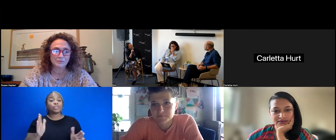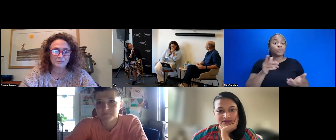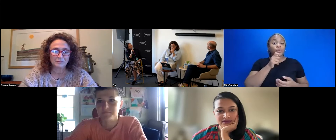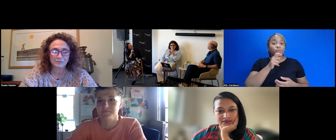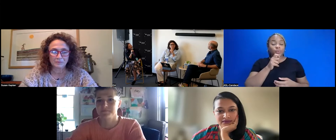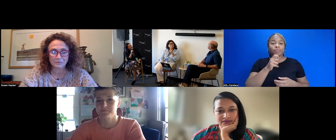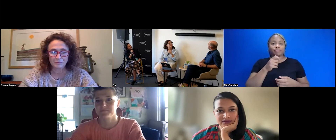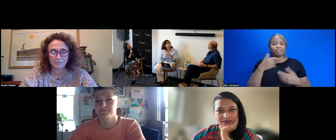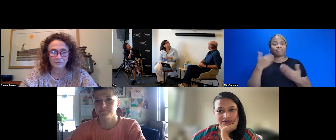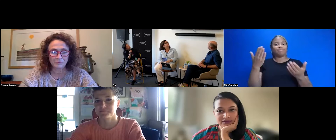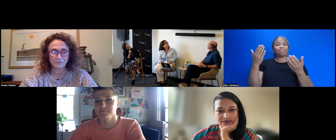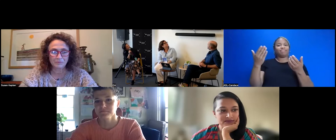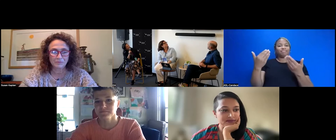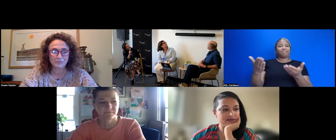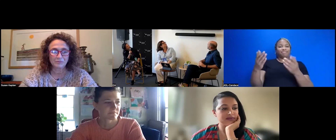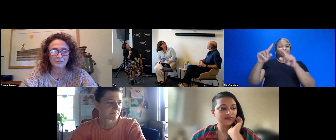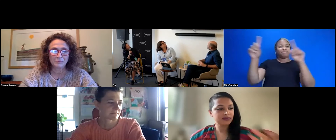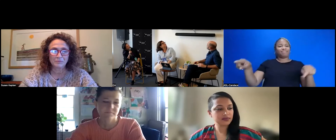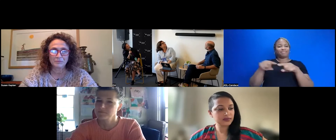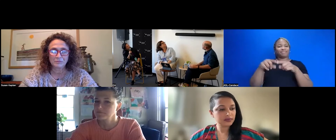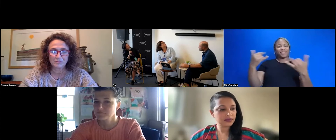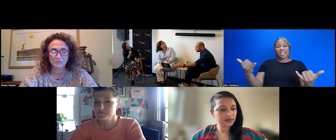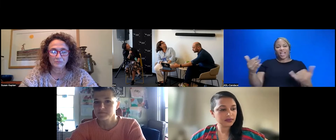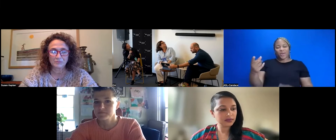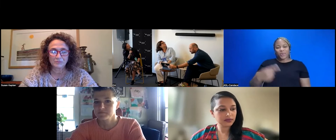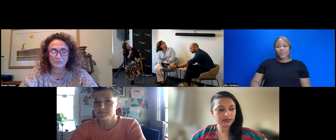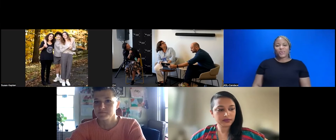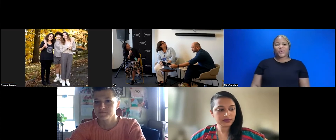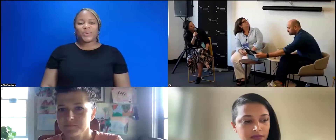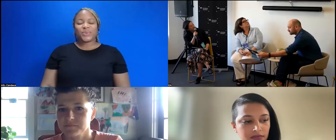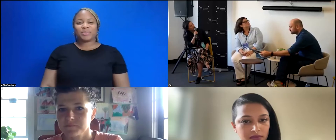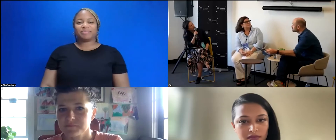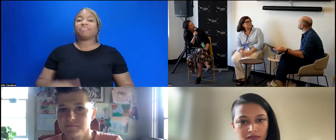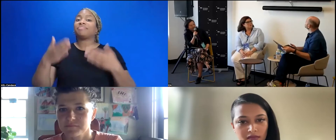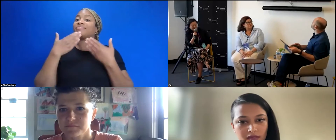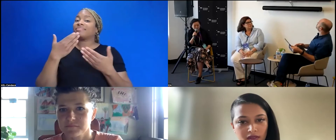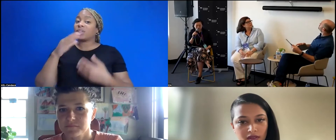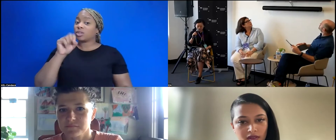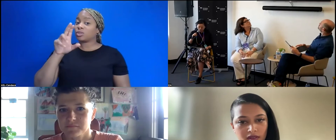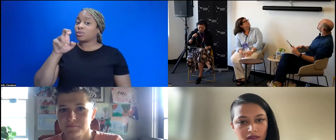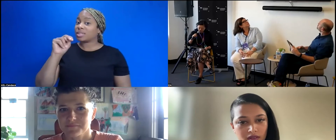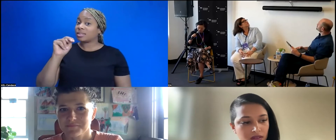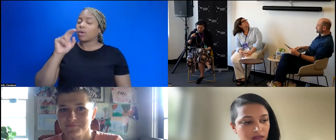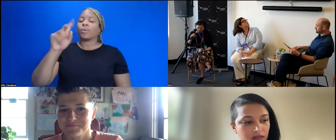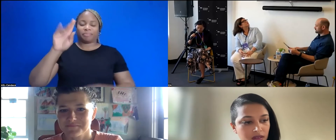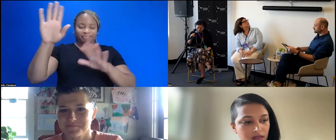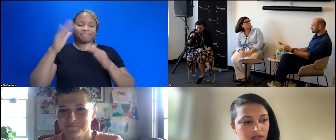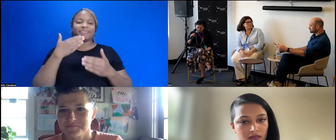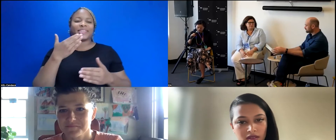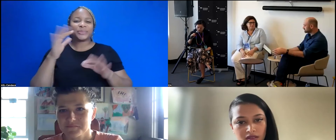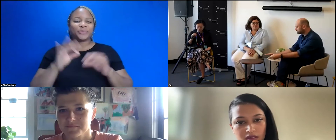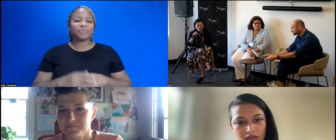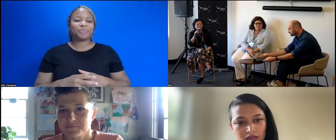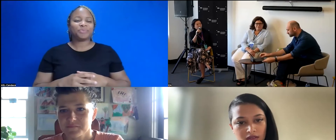here up on screen now. So thank you, Susan, do you mind? Okay, thank you very much.